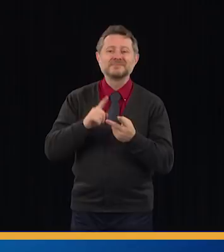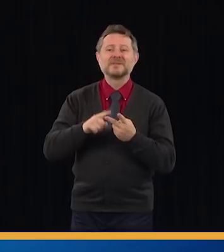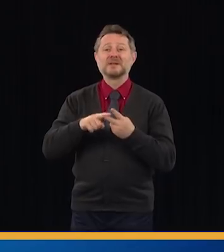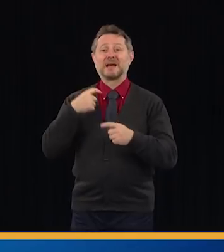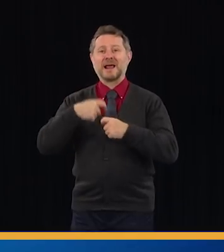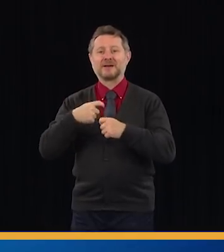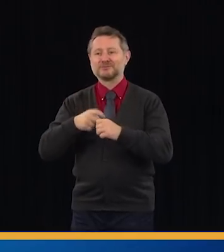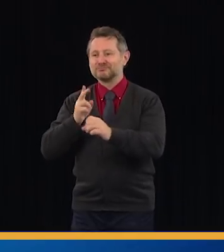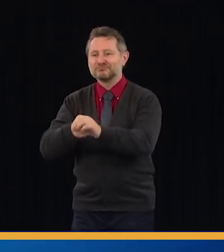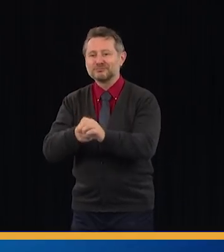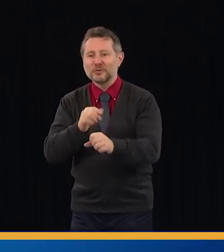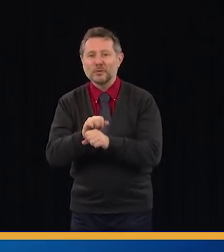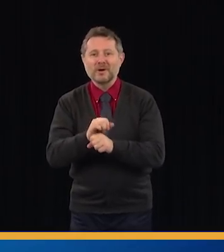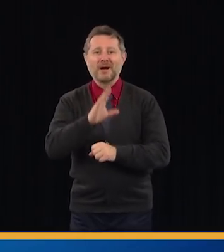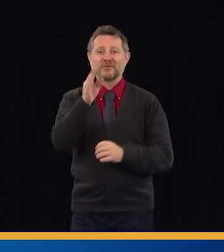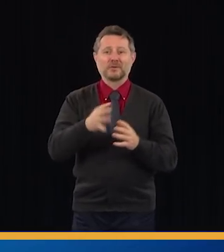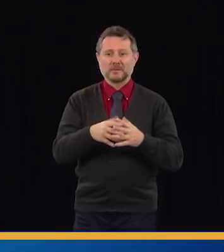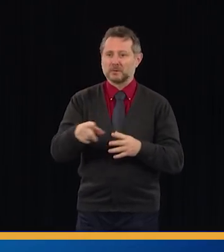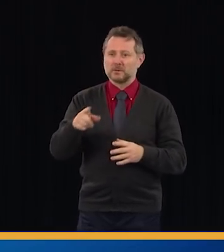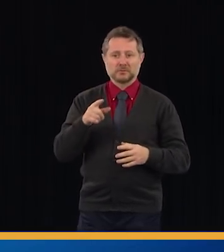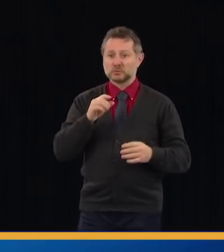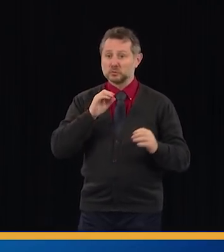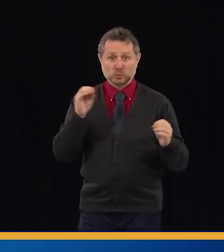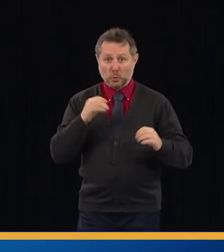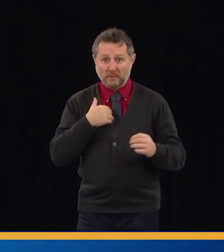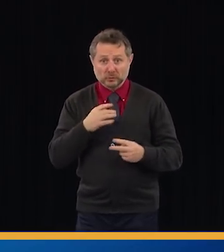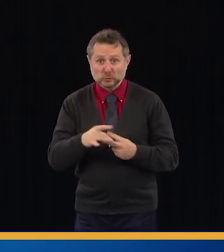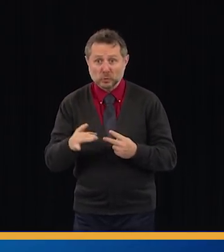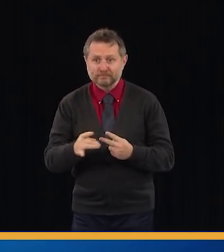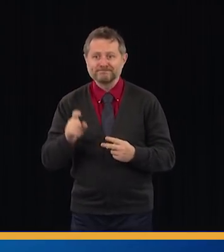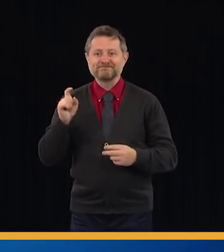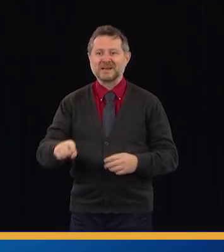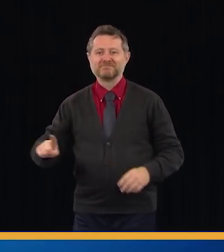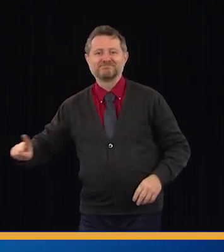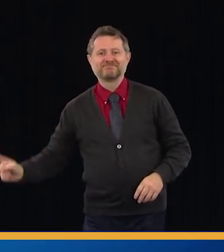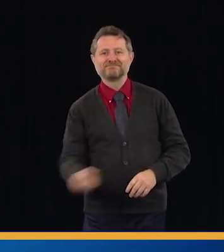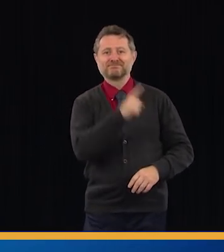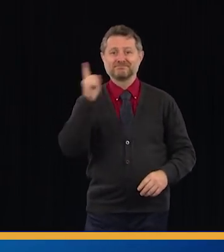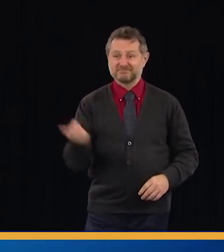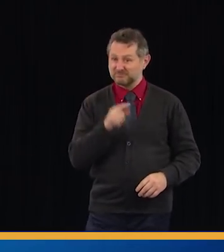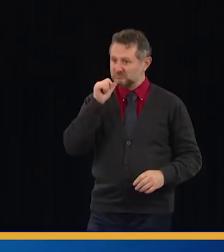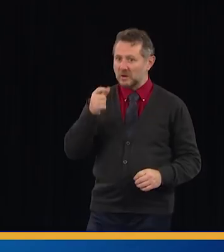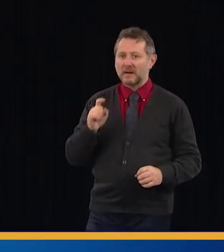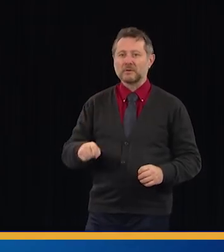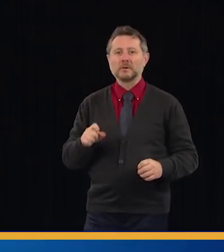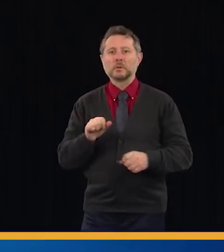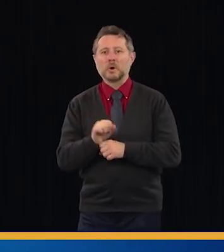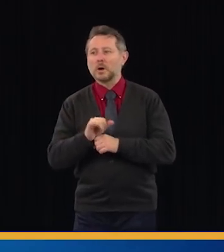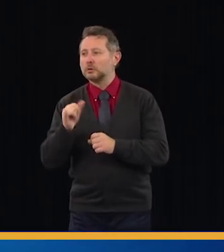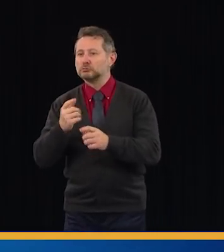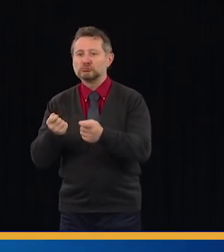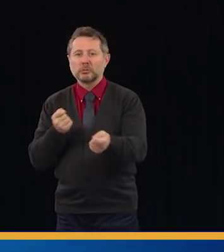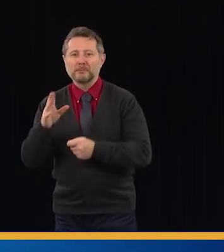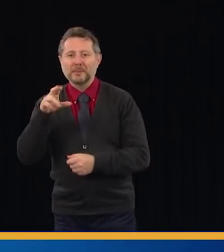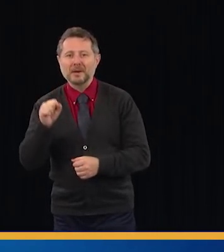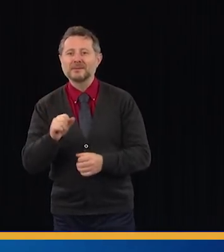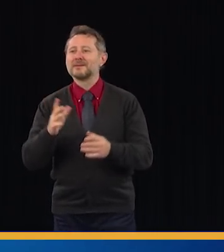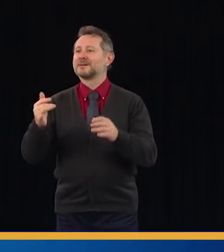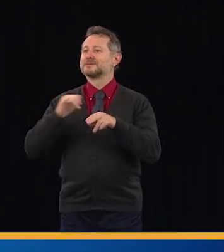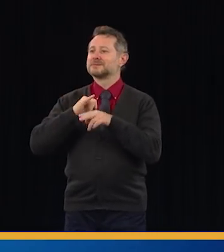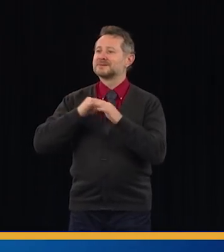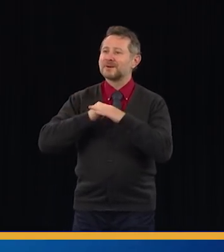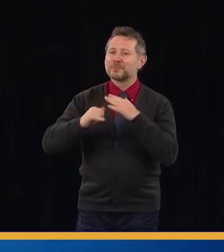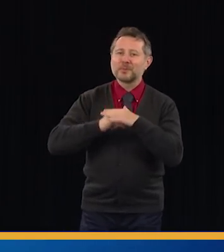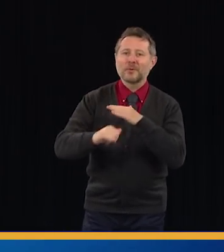a choice, frankly, but to go out there every day and drive the bus and drive the train and show up